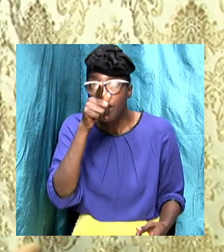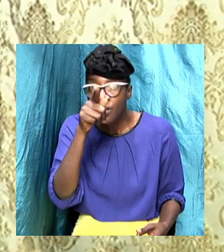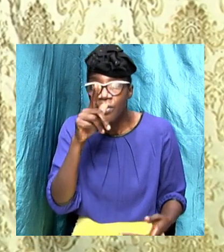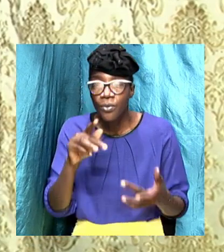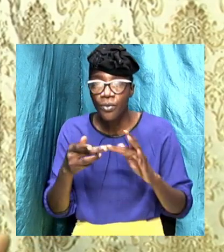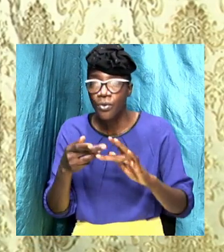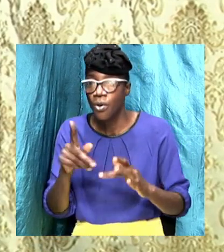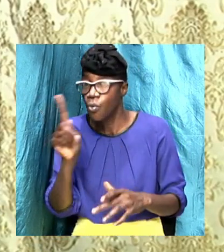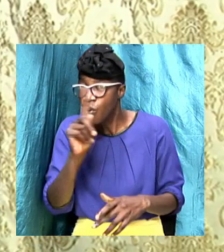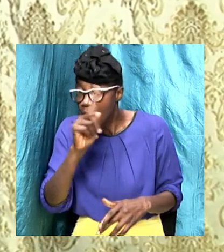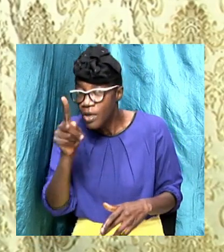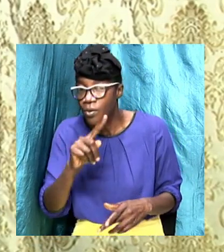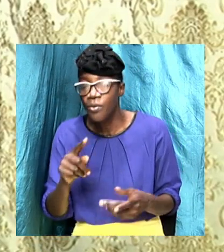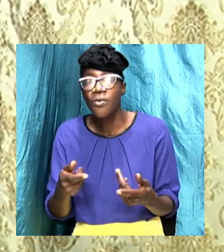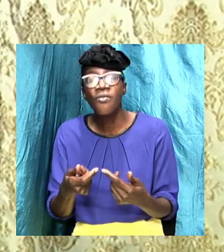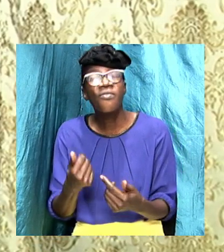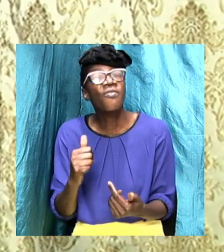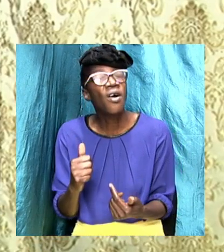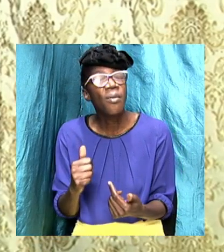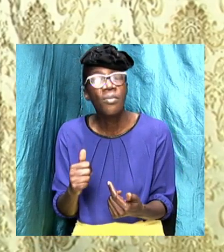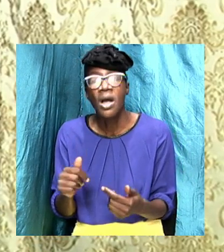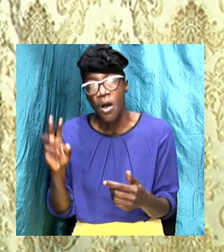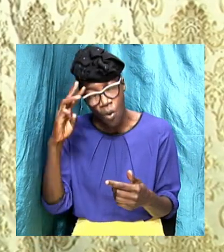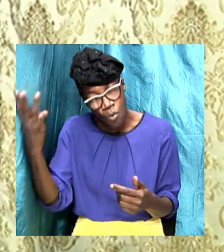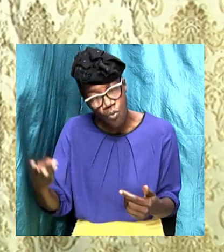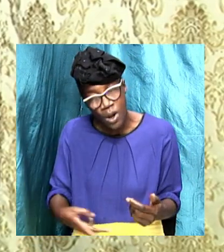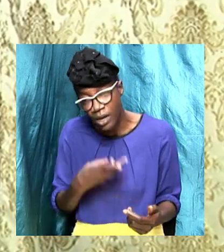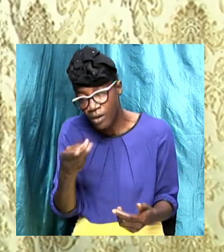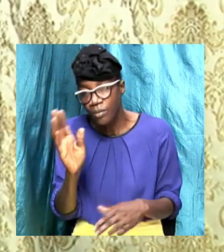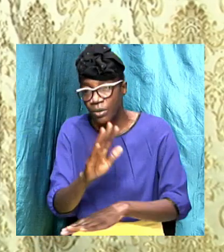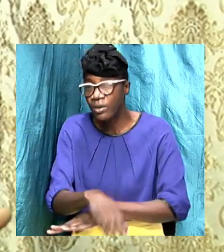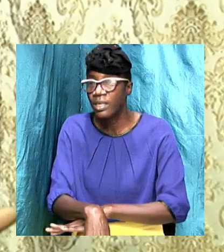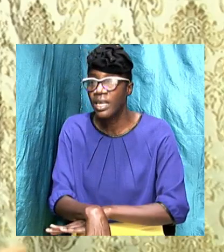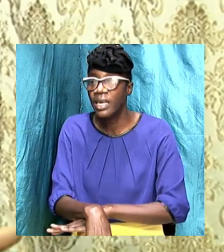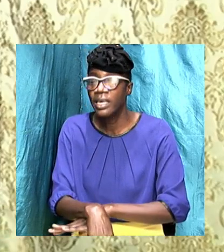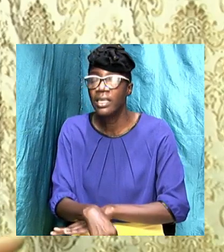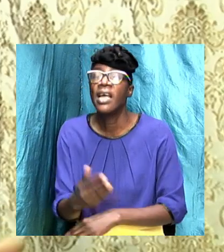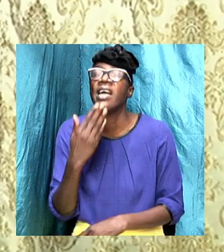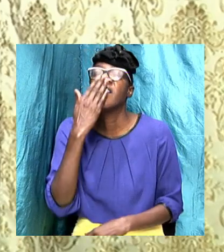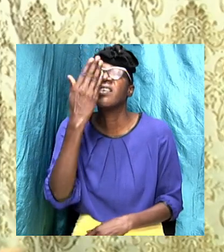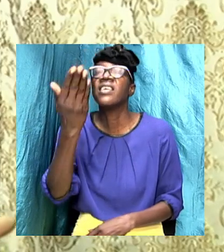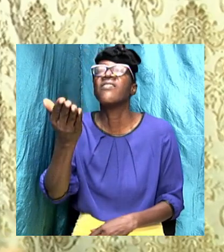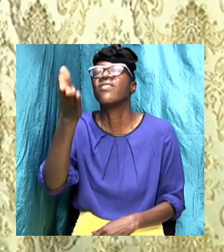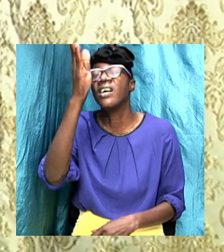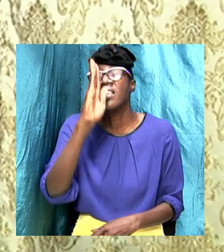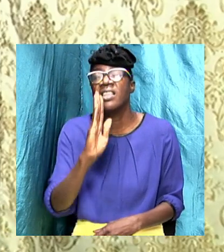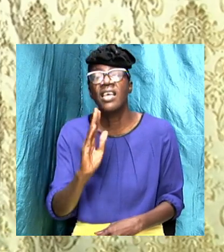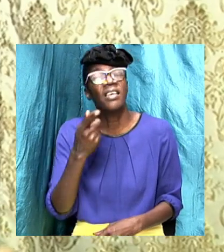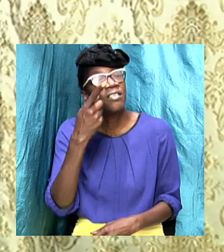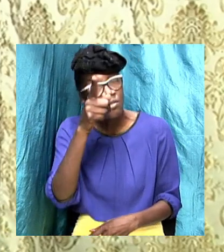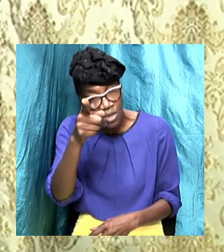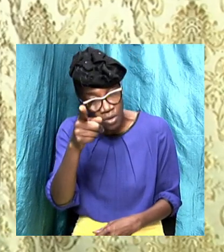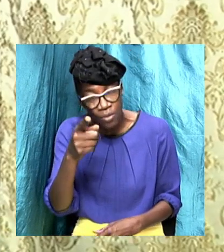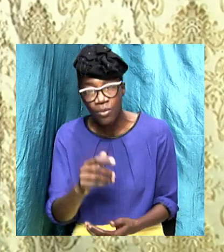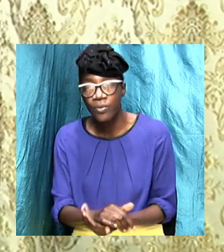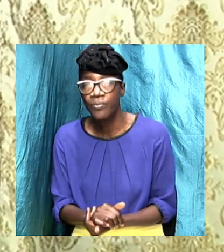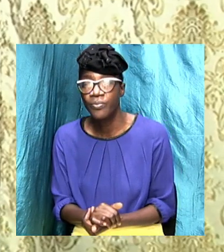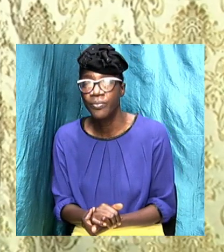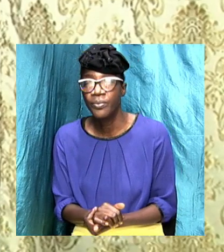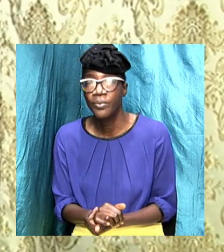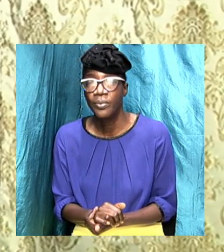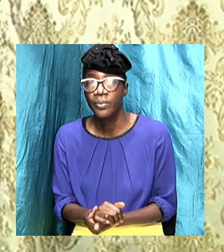where you're tuning in from. We welcome you tonight, and you know, we give God thanks for you that you are here and that